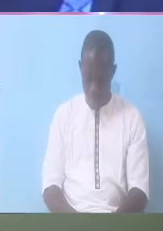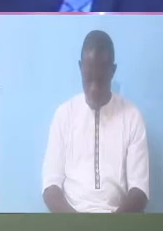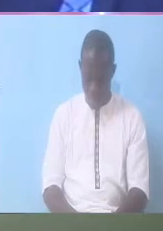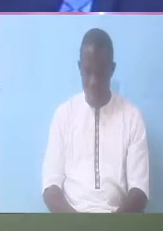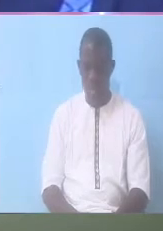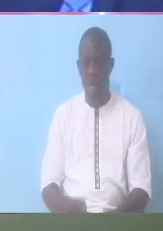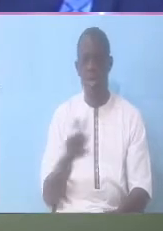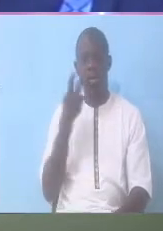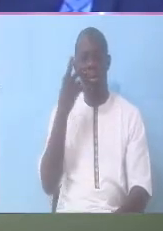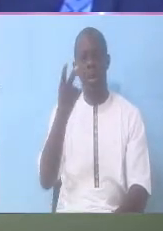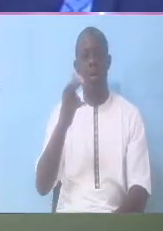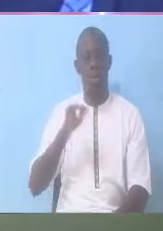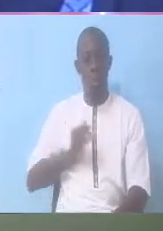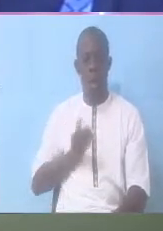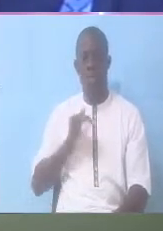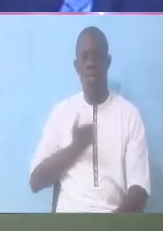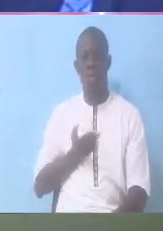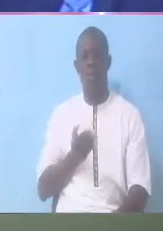women